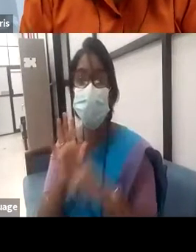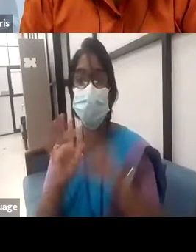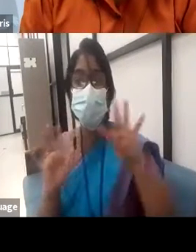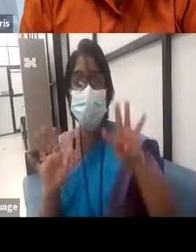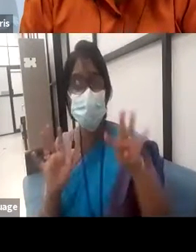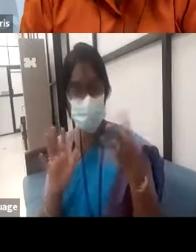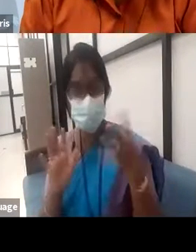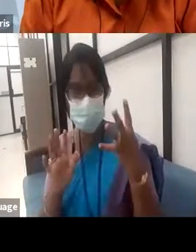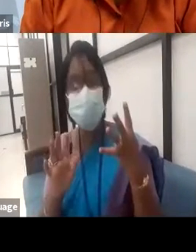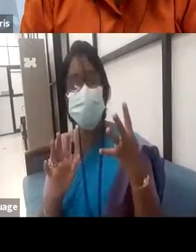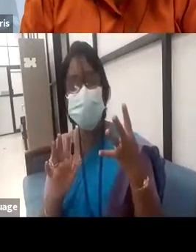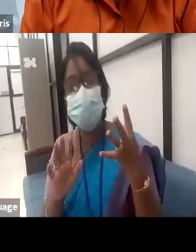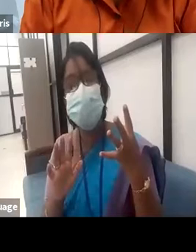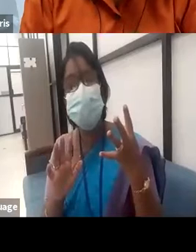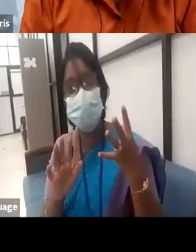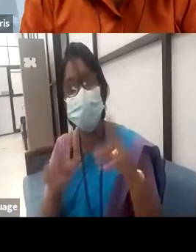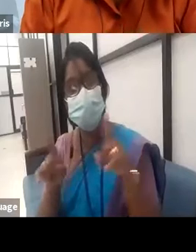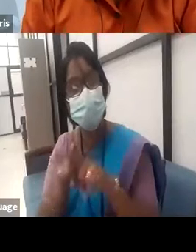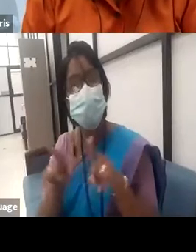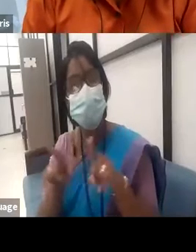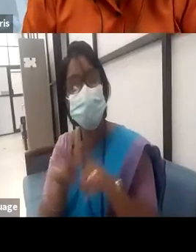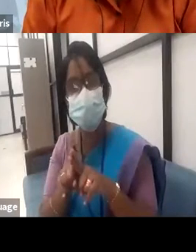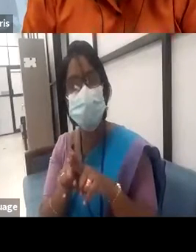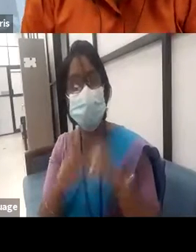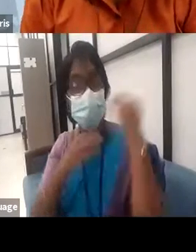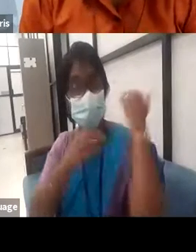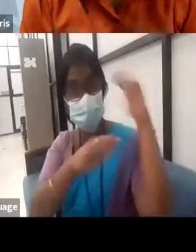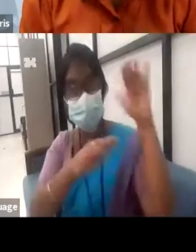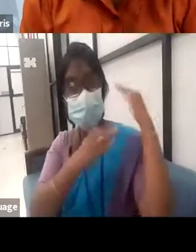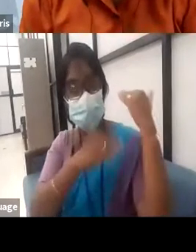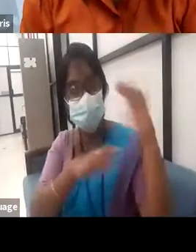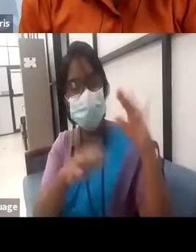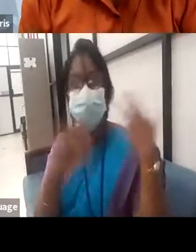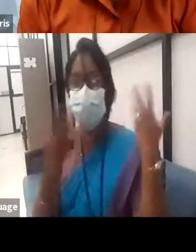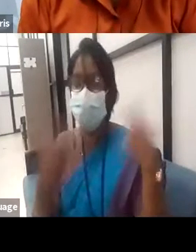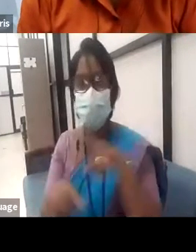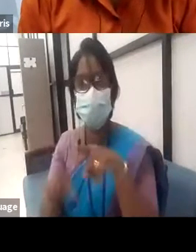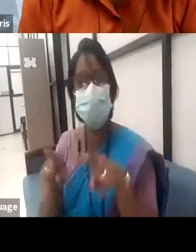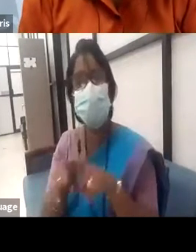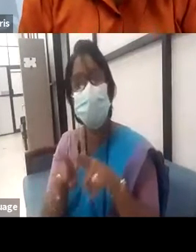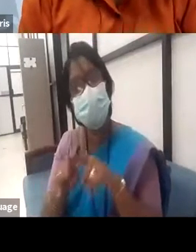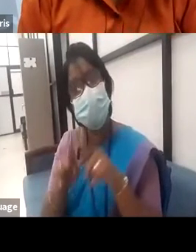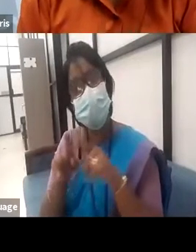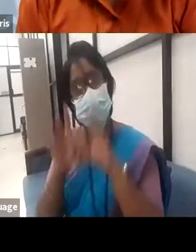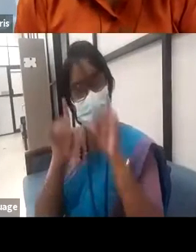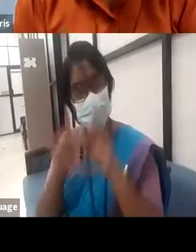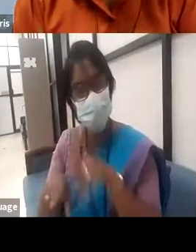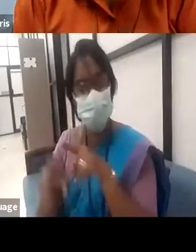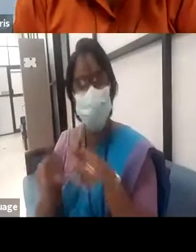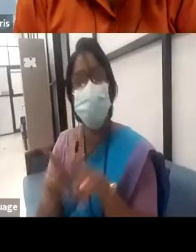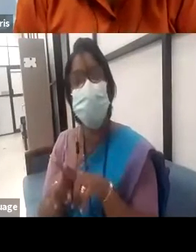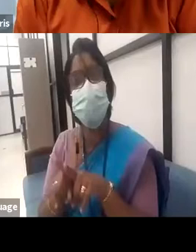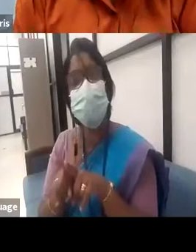to sustain our cash flows in order to really ensure that no one at Celine went home. We are not